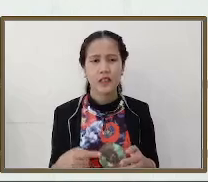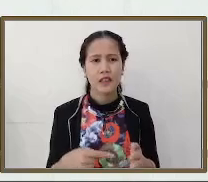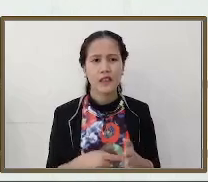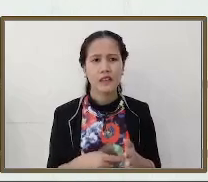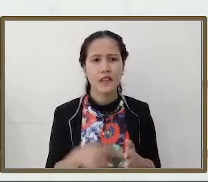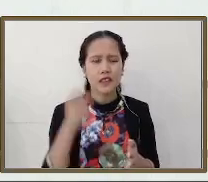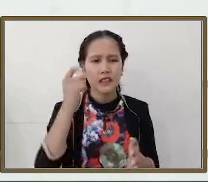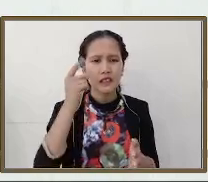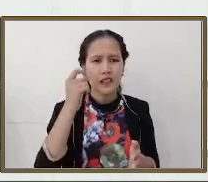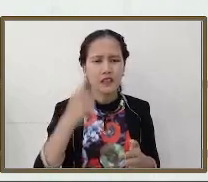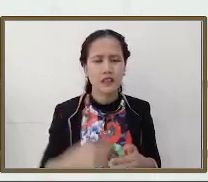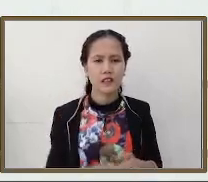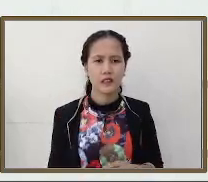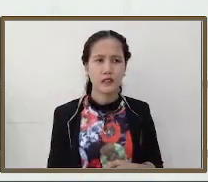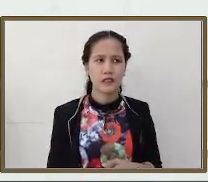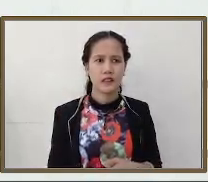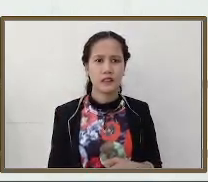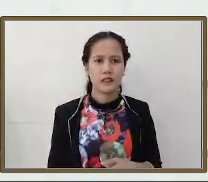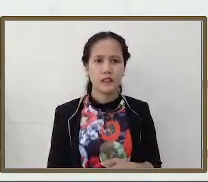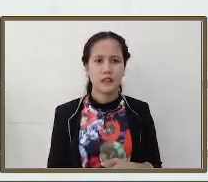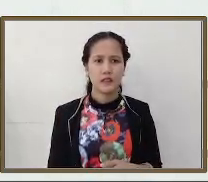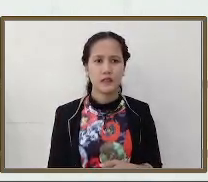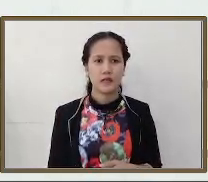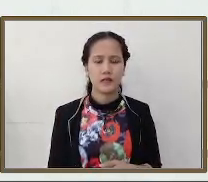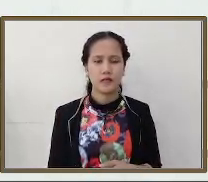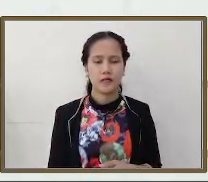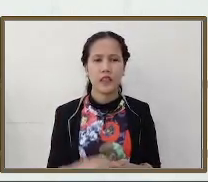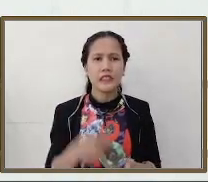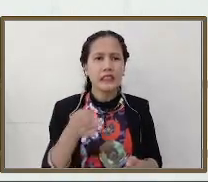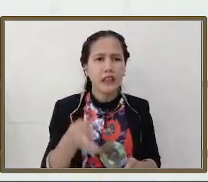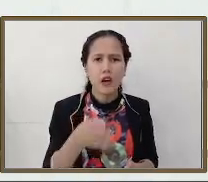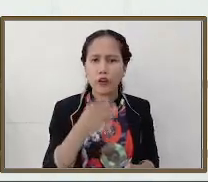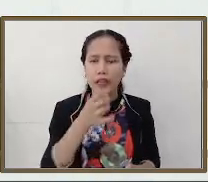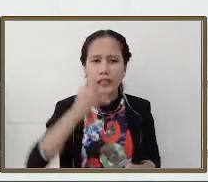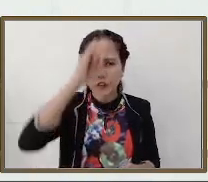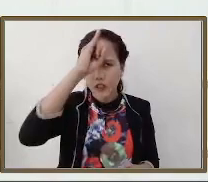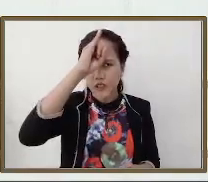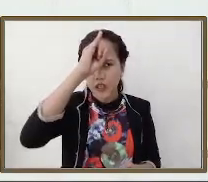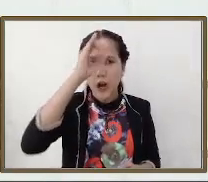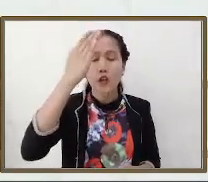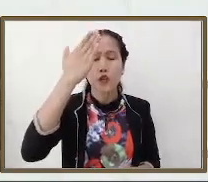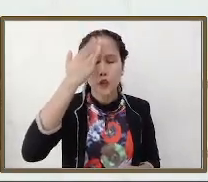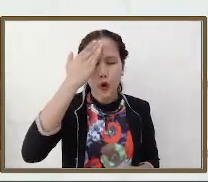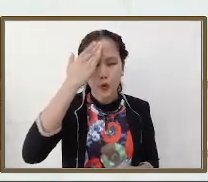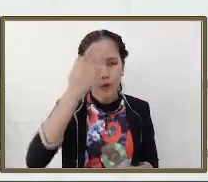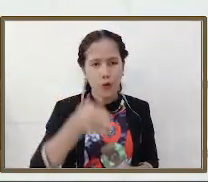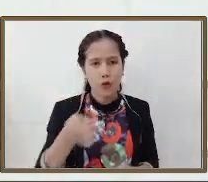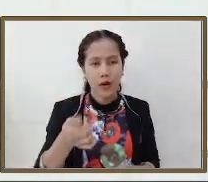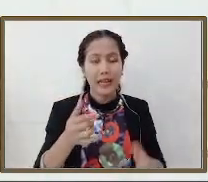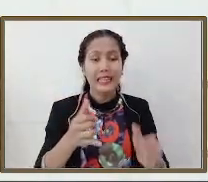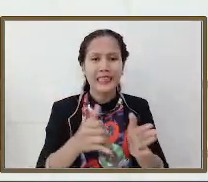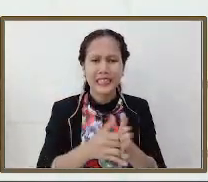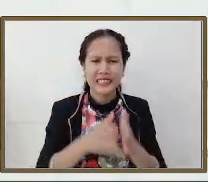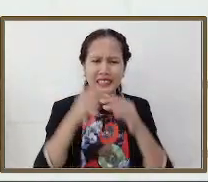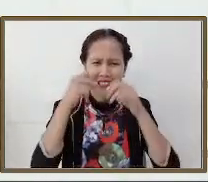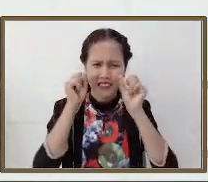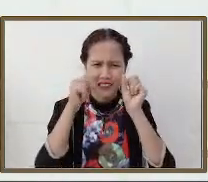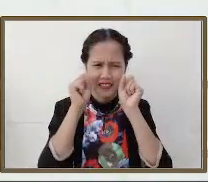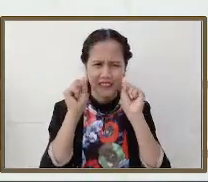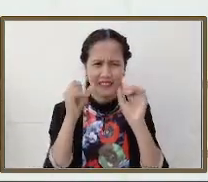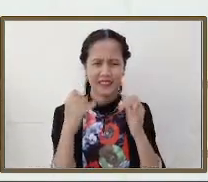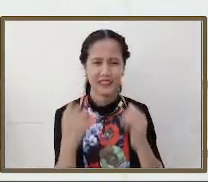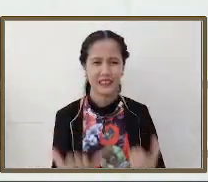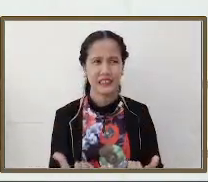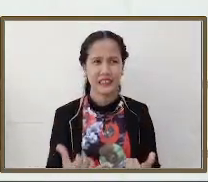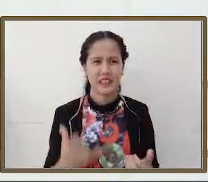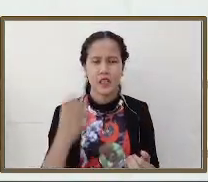ignorance. You are already conscious. Yan po ang nakakalungkot, mga kapatid. Kung sa panahon po natin ngayon, alam